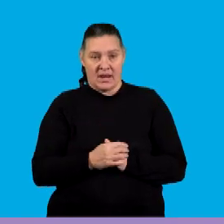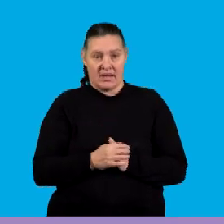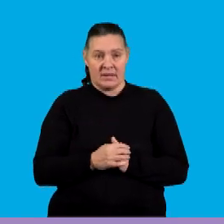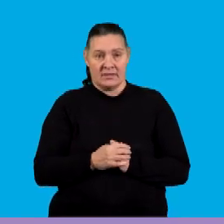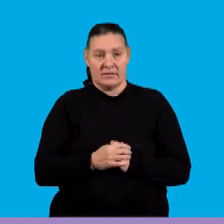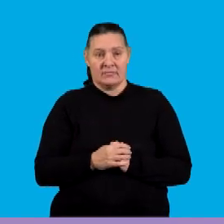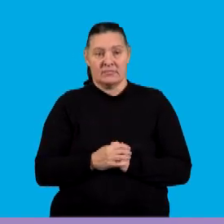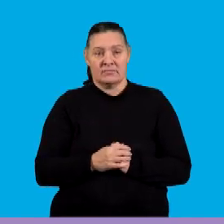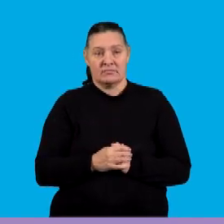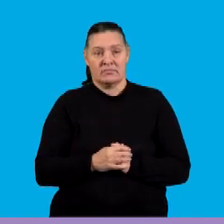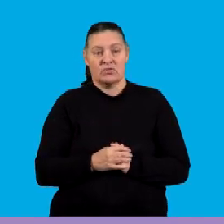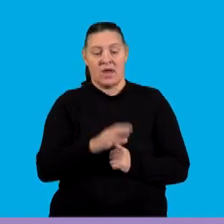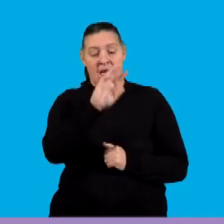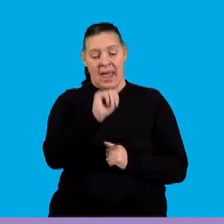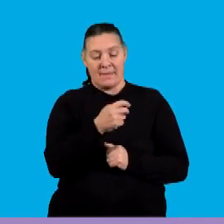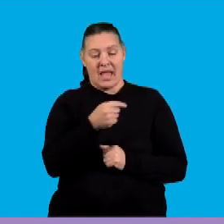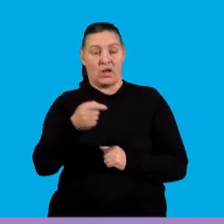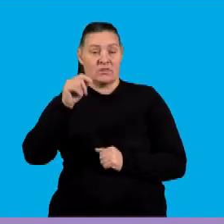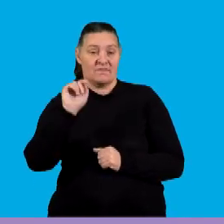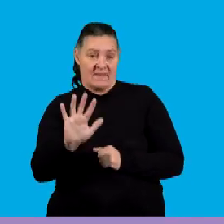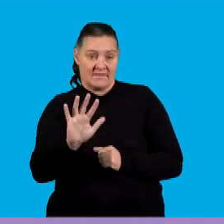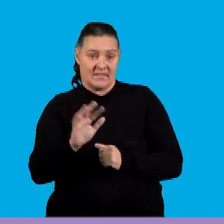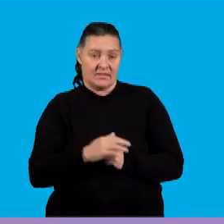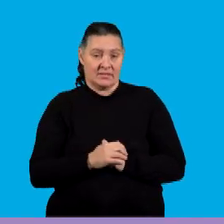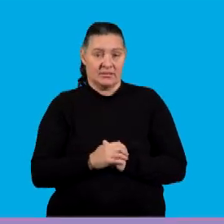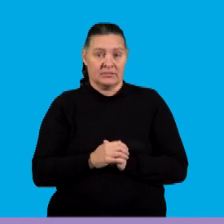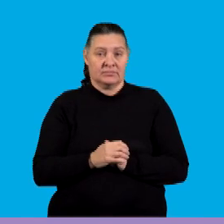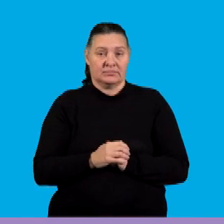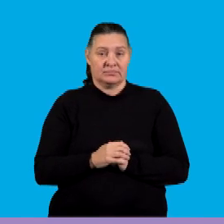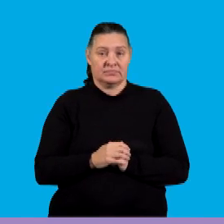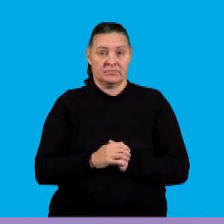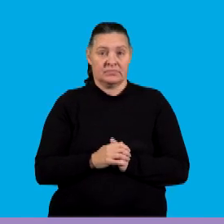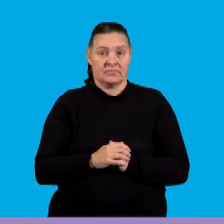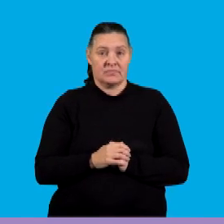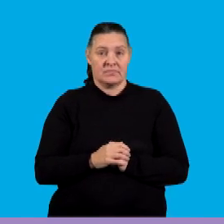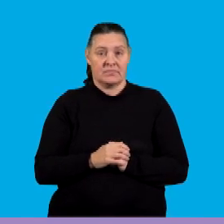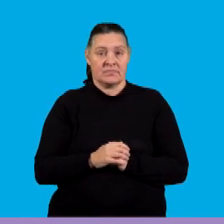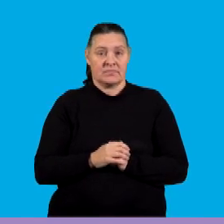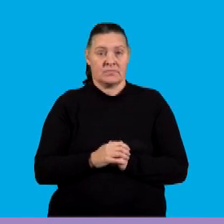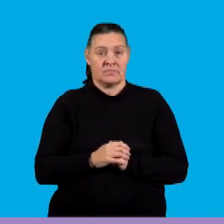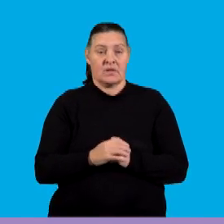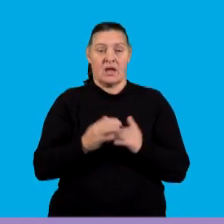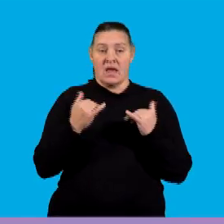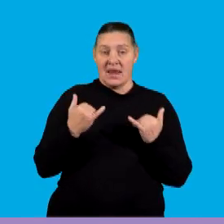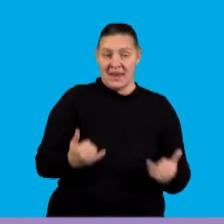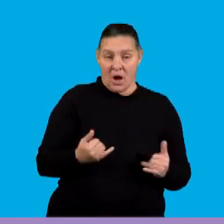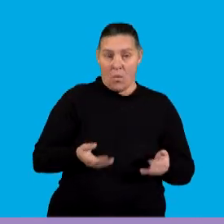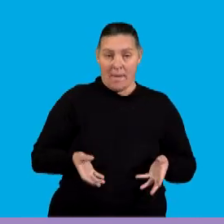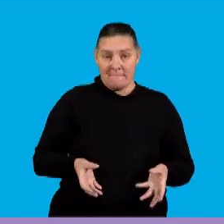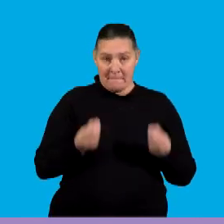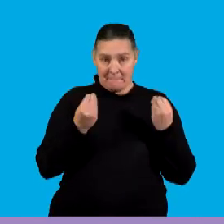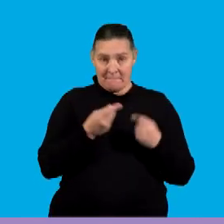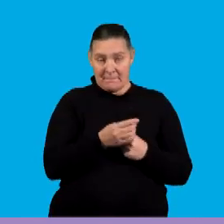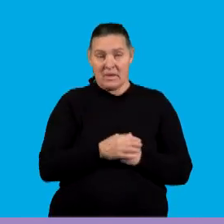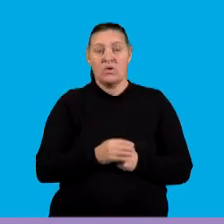3 minus 2? That is going to give us 1. So our gradient is a 5. Now that we have the